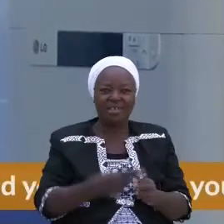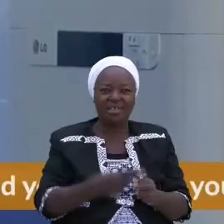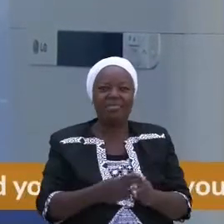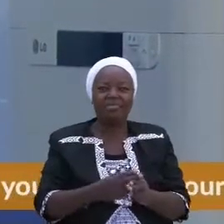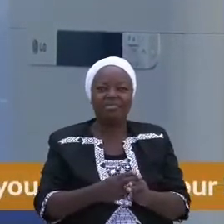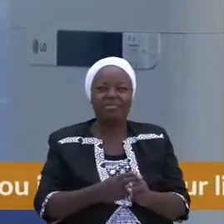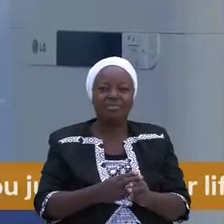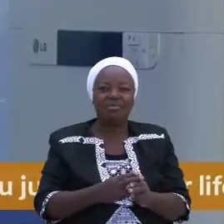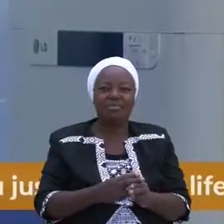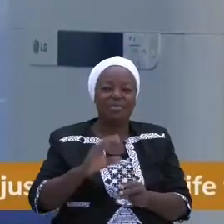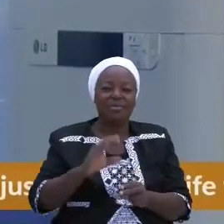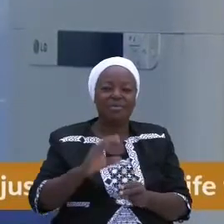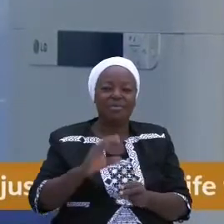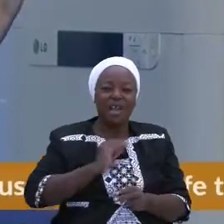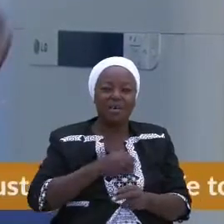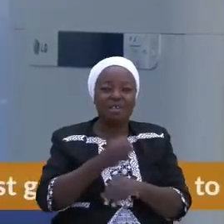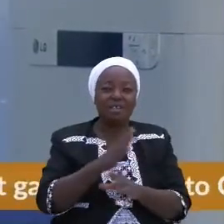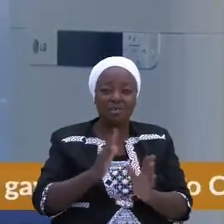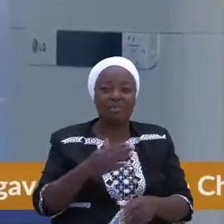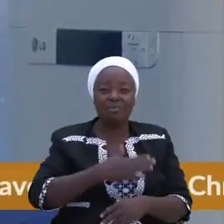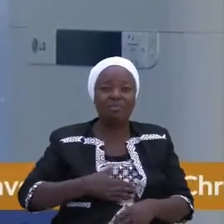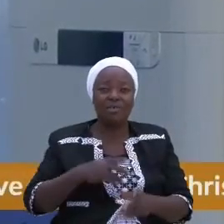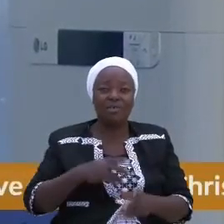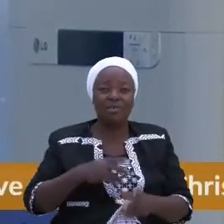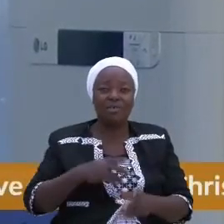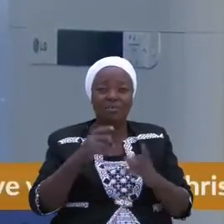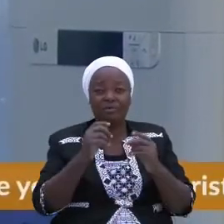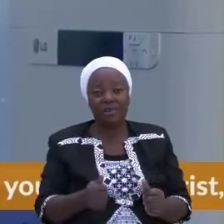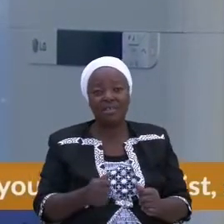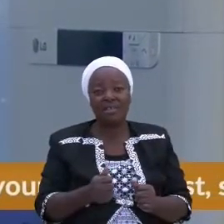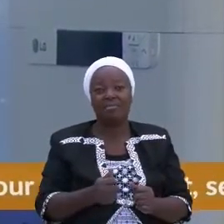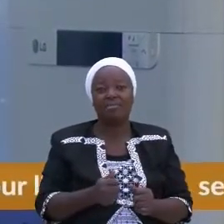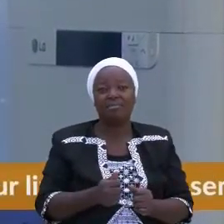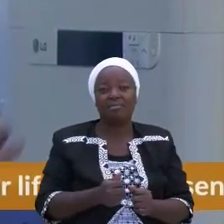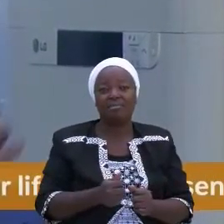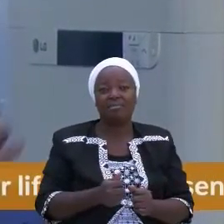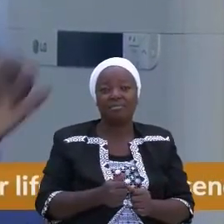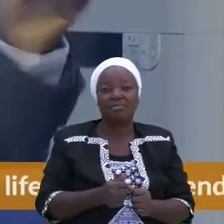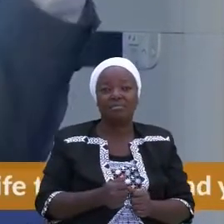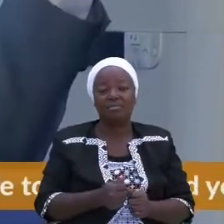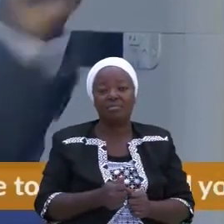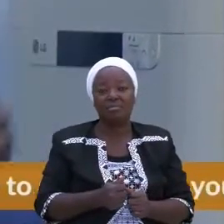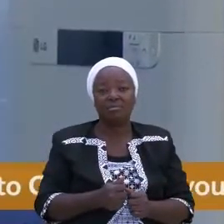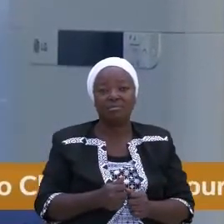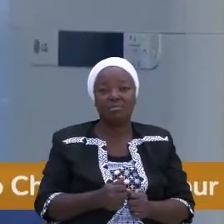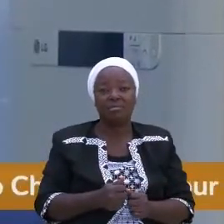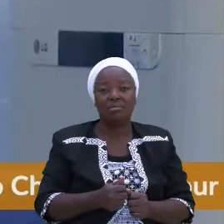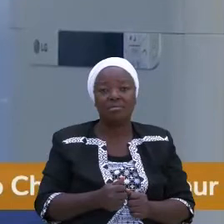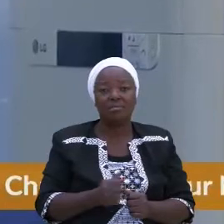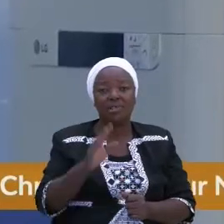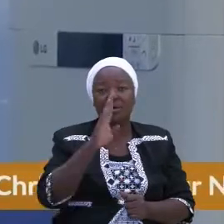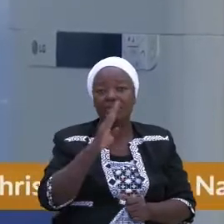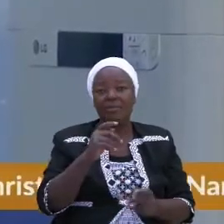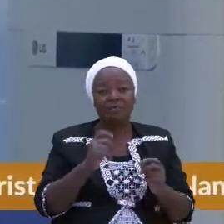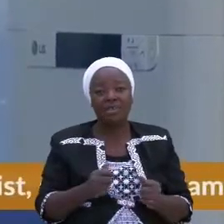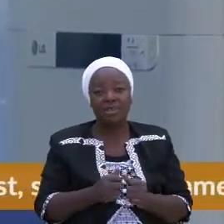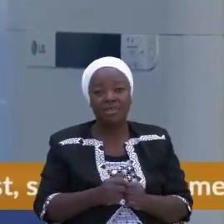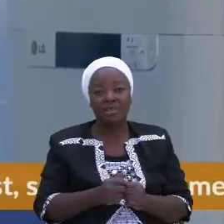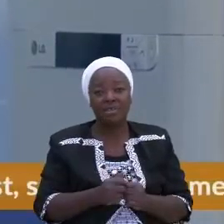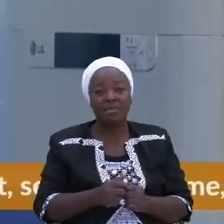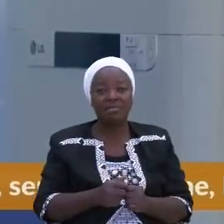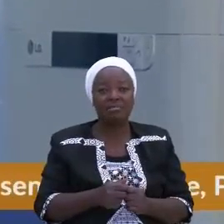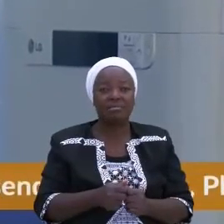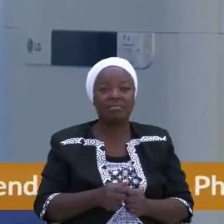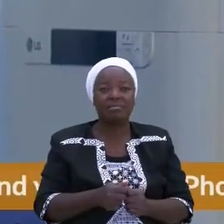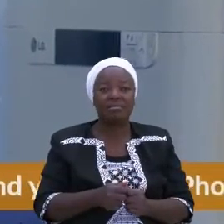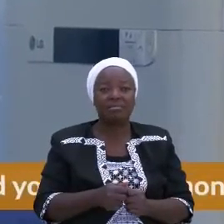i cancelled counselors please drop the slips in the baskets that the supervisors